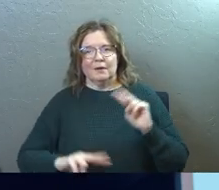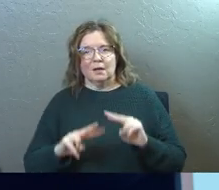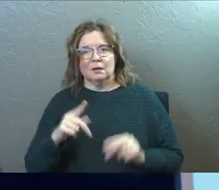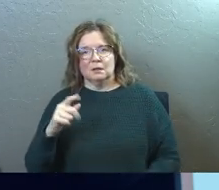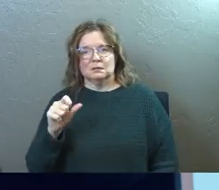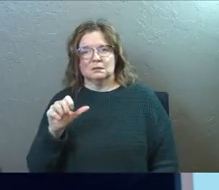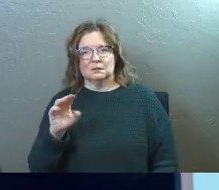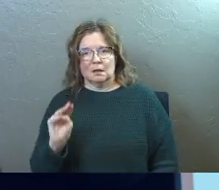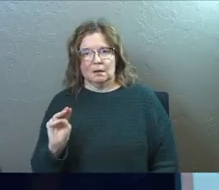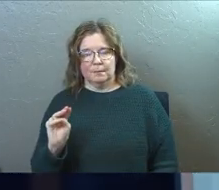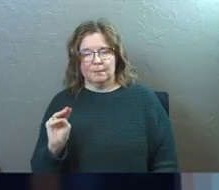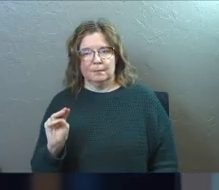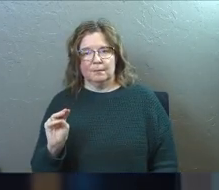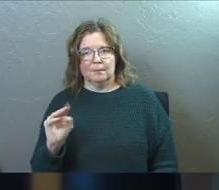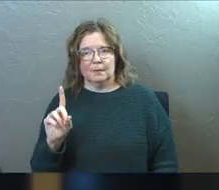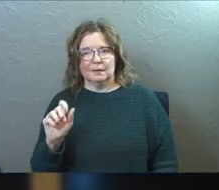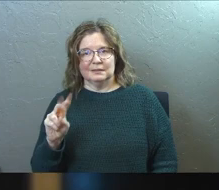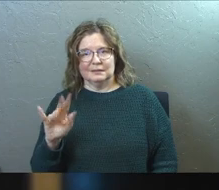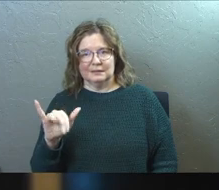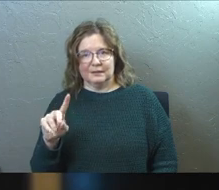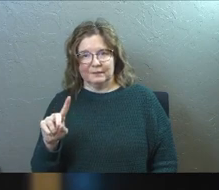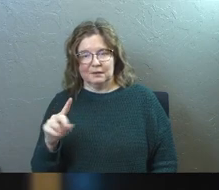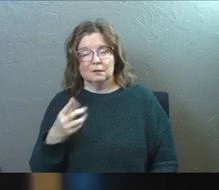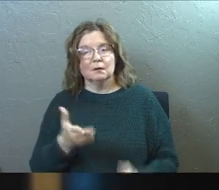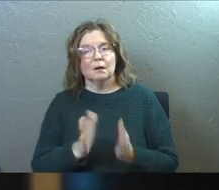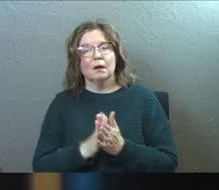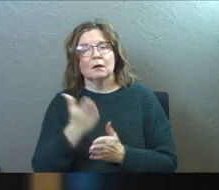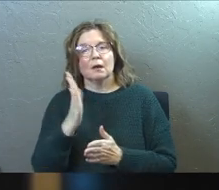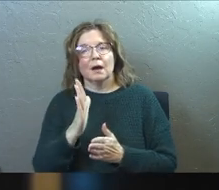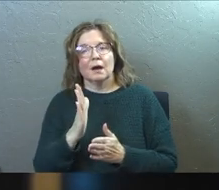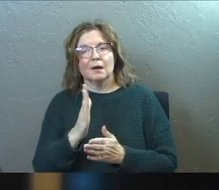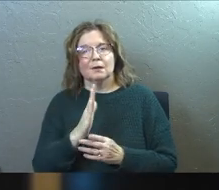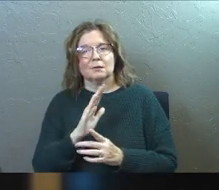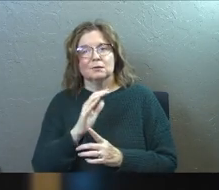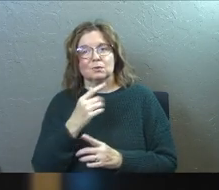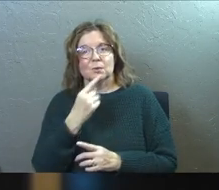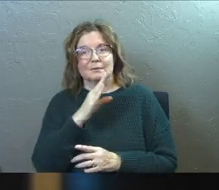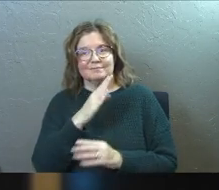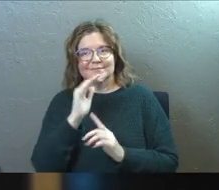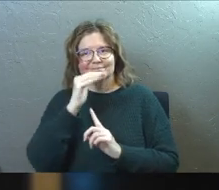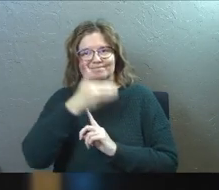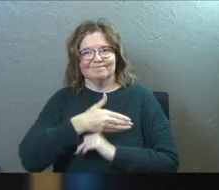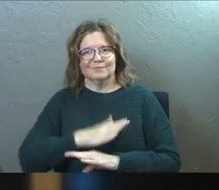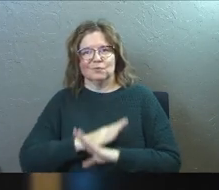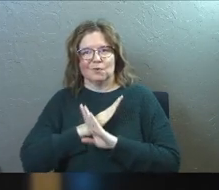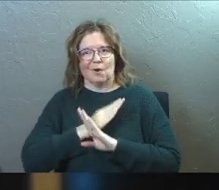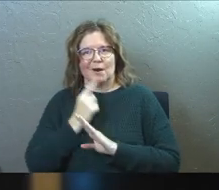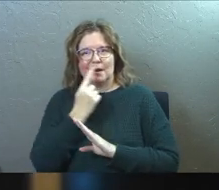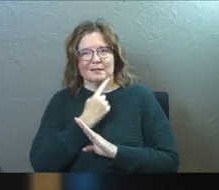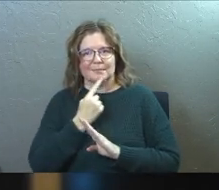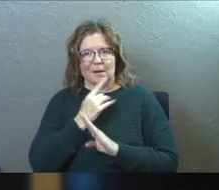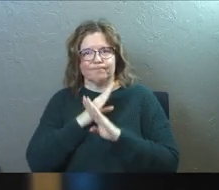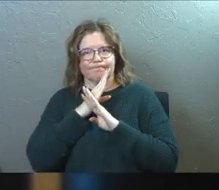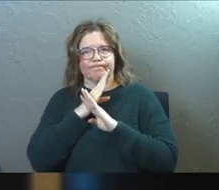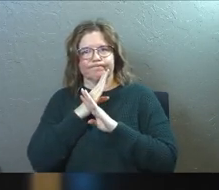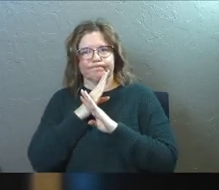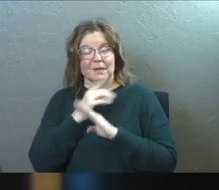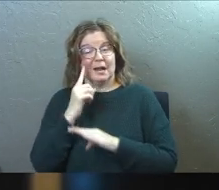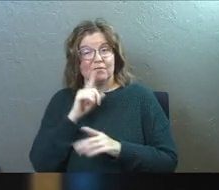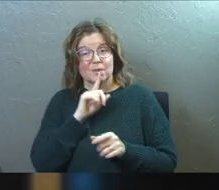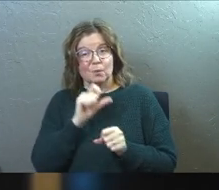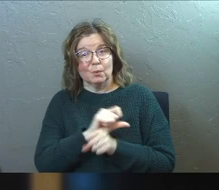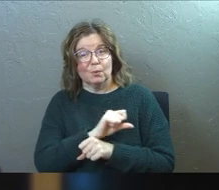psalm of David, and he's asking God to be a guard at his mouth, to set a guard at his mouth. And I think that's